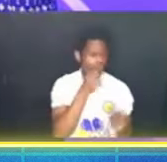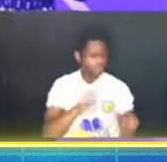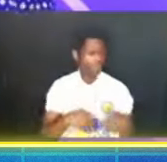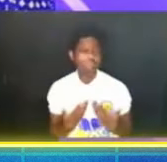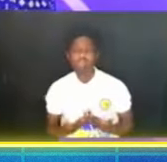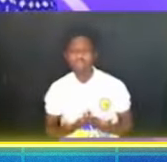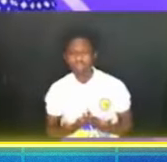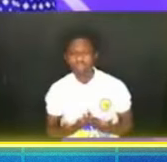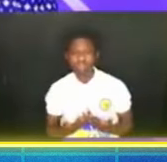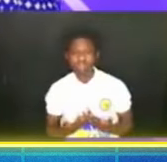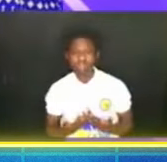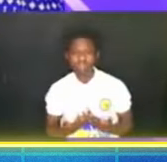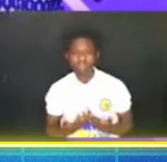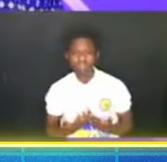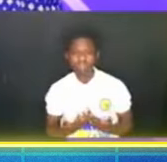Now,